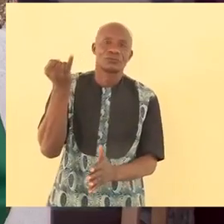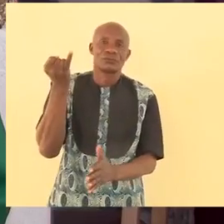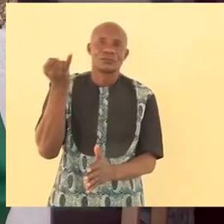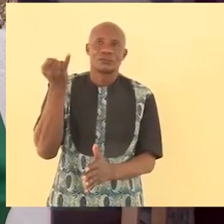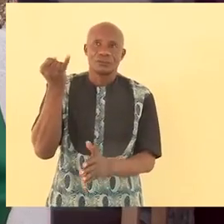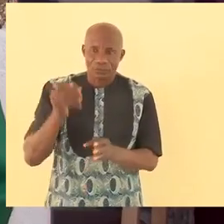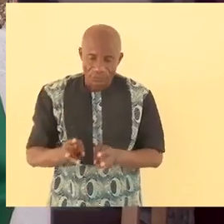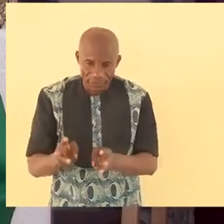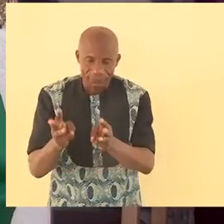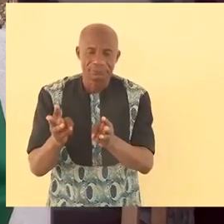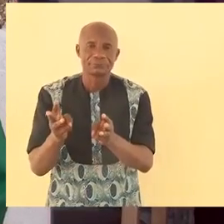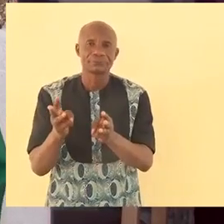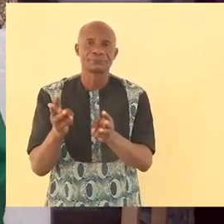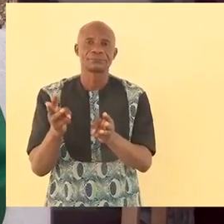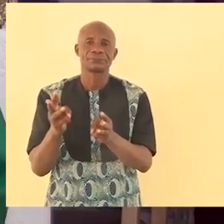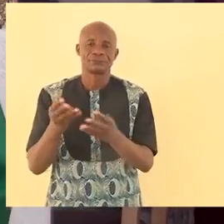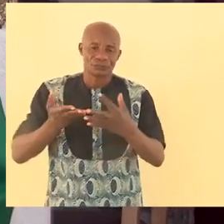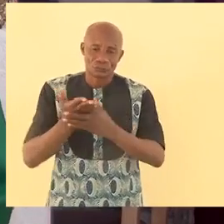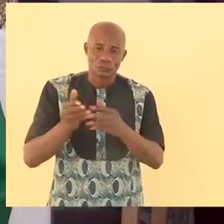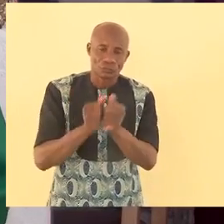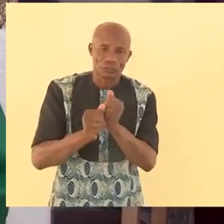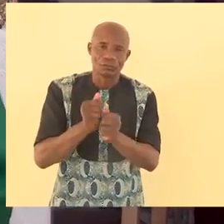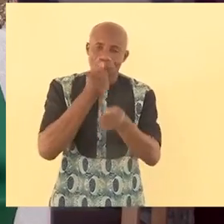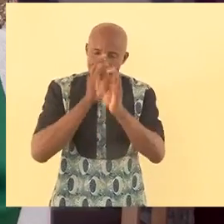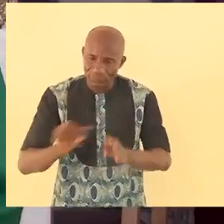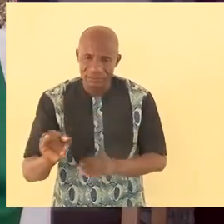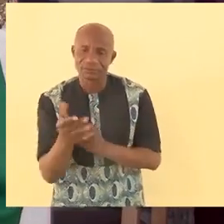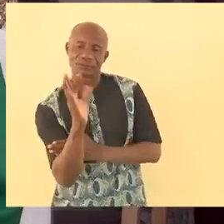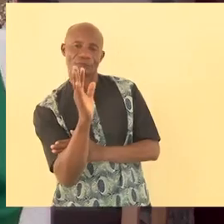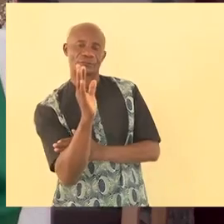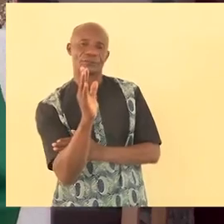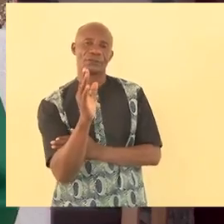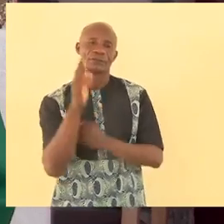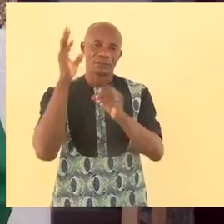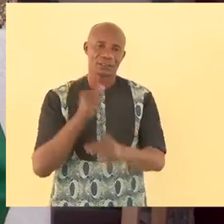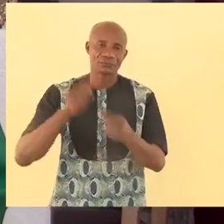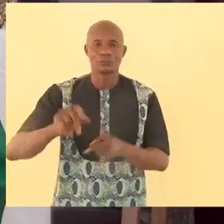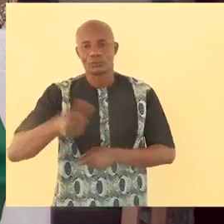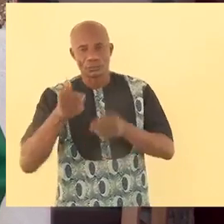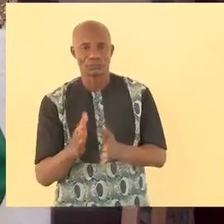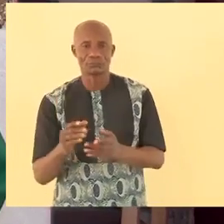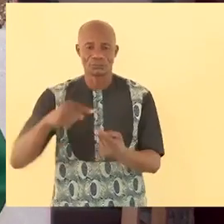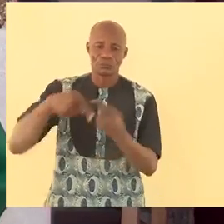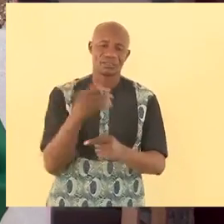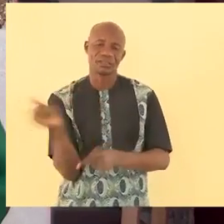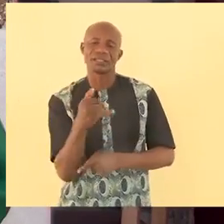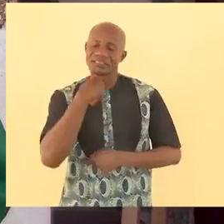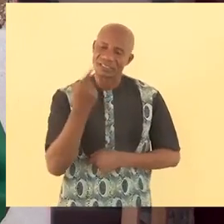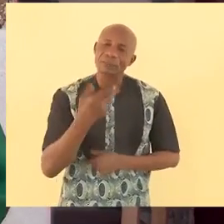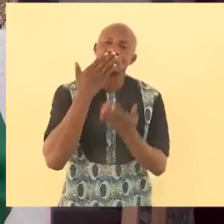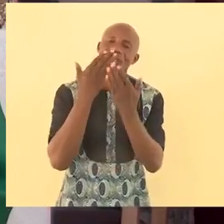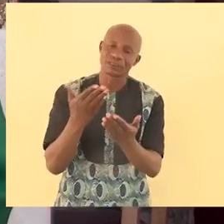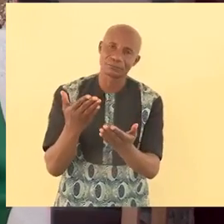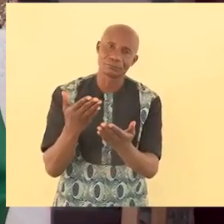pipe. A pipe through which the blessings of God reach other people. When they say thank